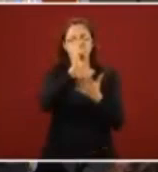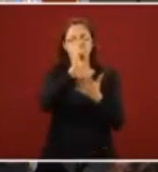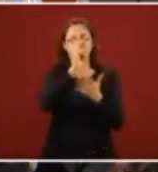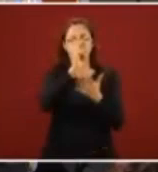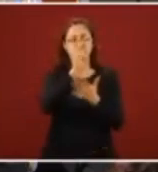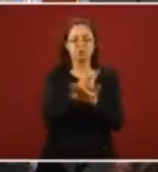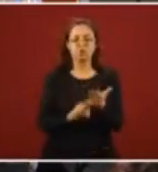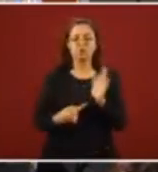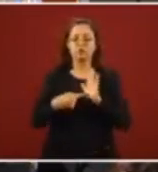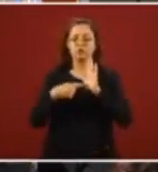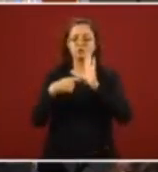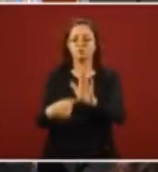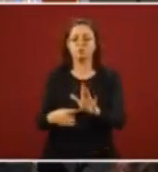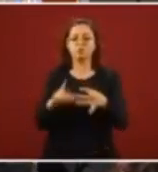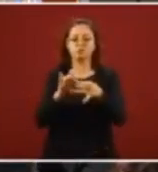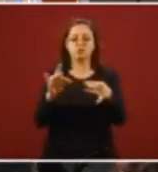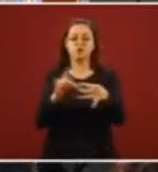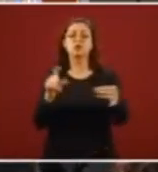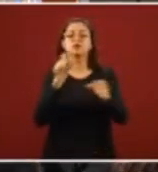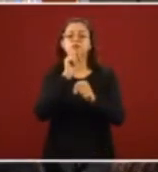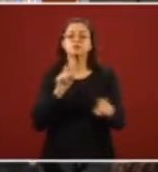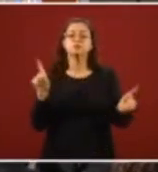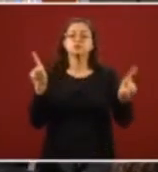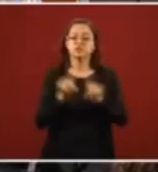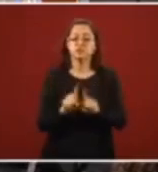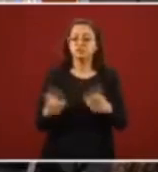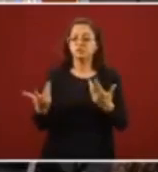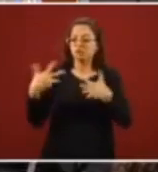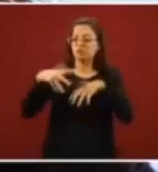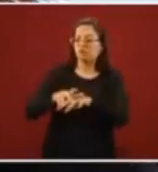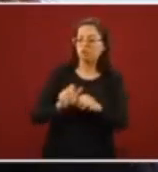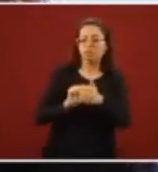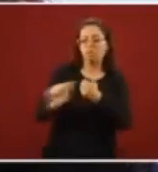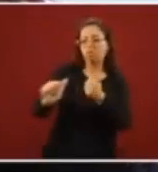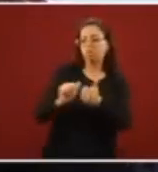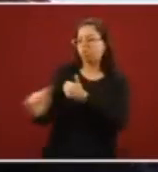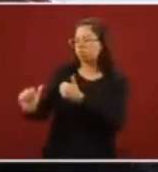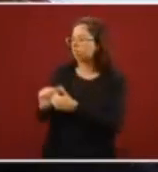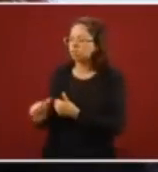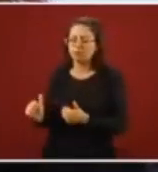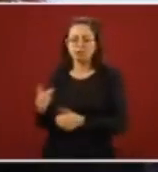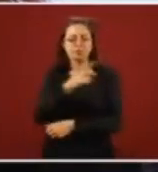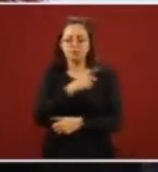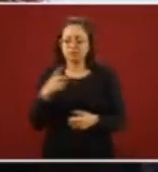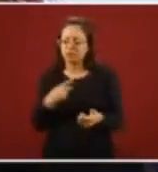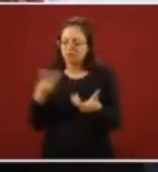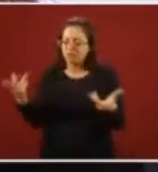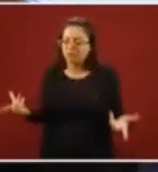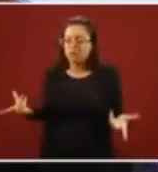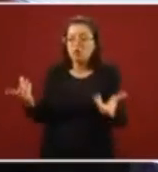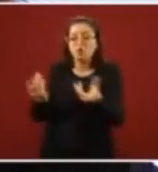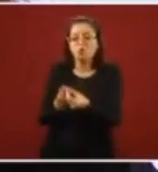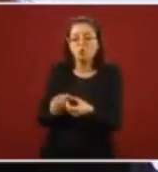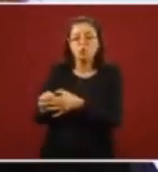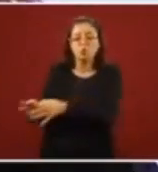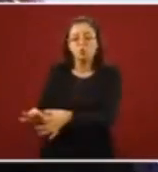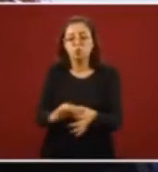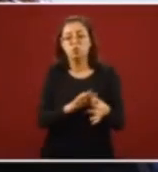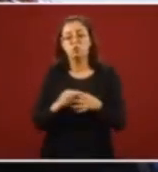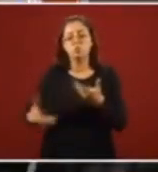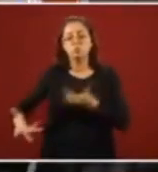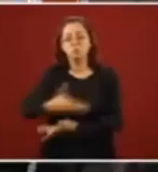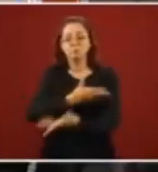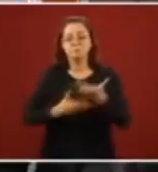Se les sensibilizó sobre la fragmentación del tejido y cómo nos podríamos articular con actores locales para mejorar esta